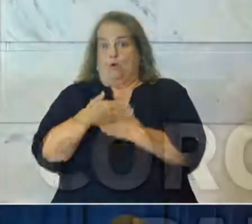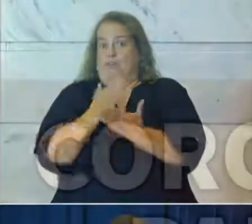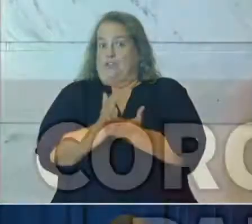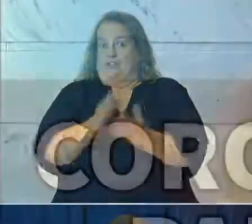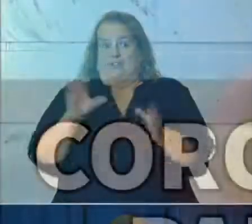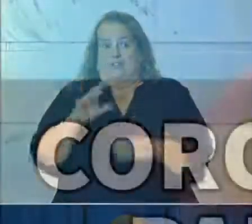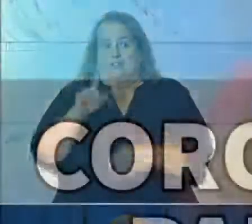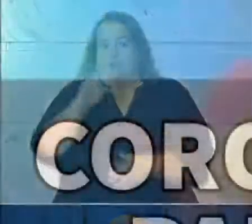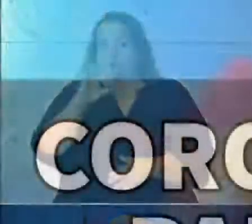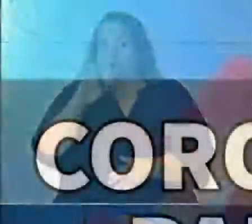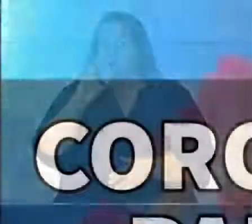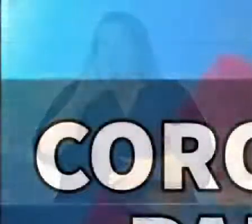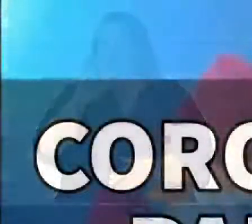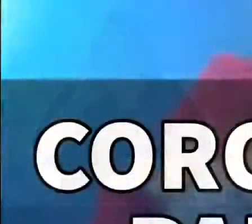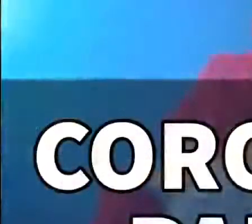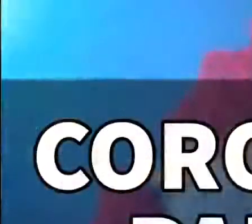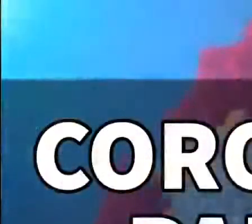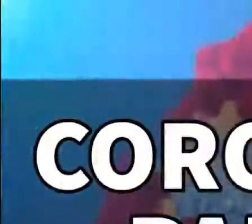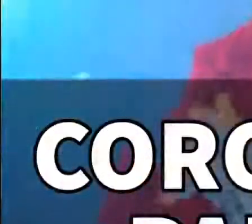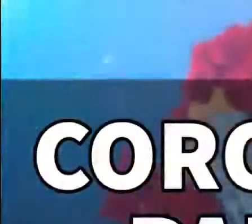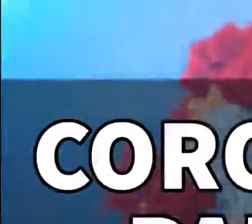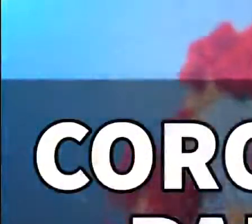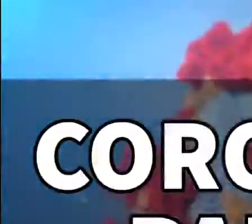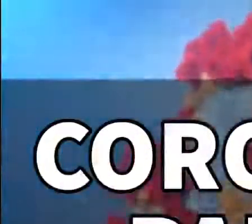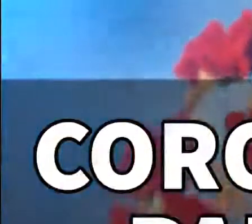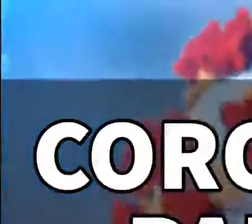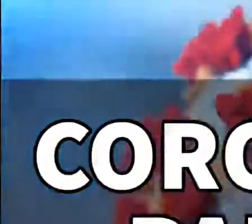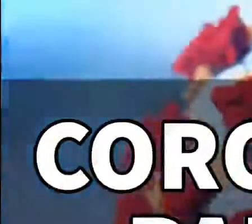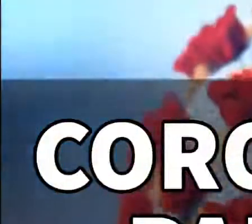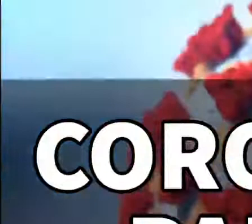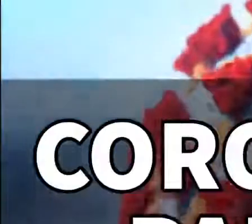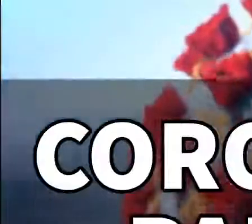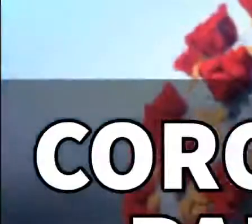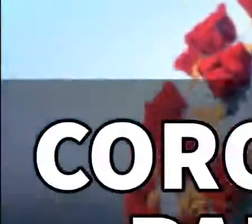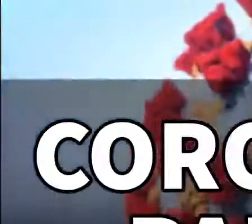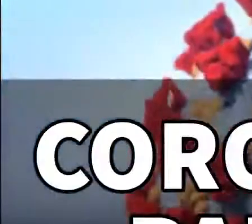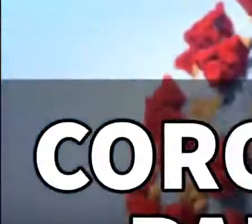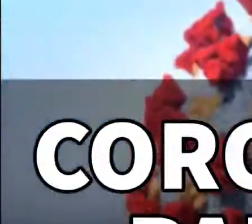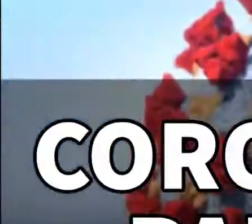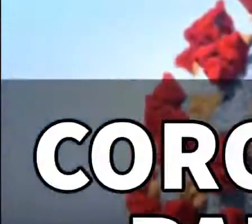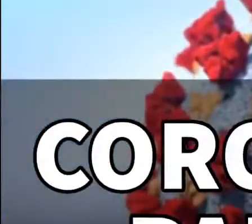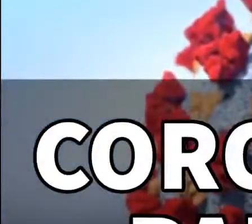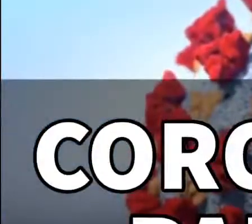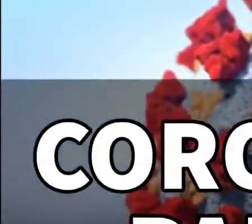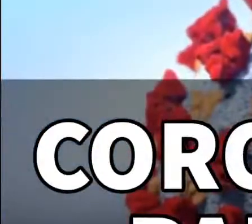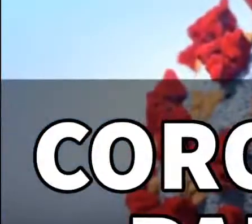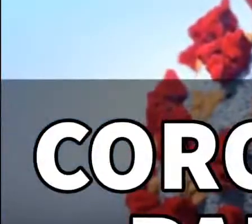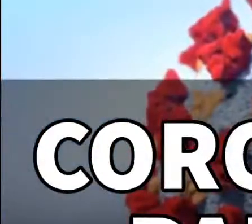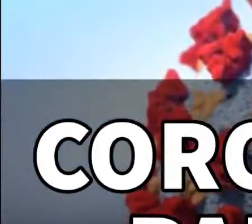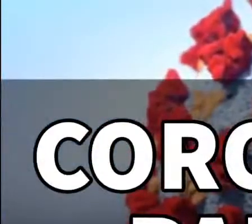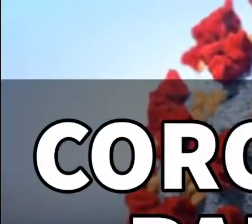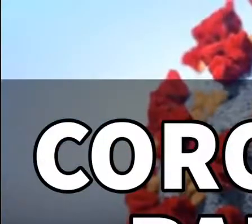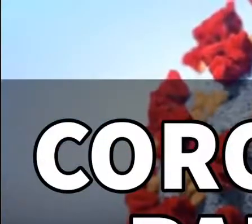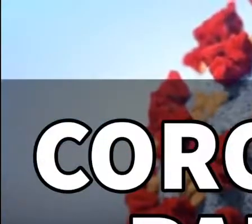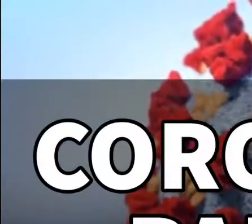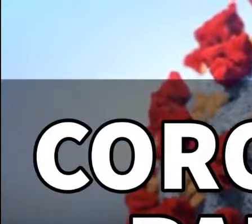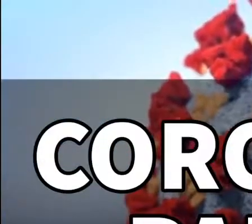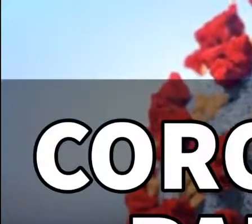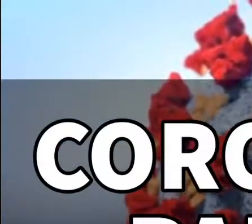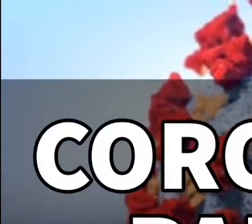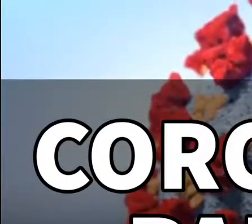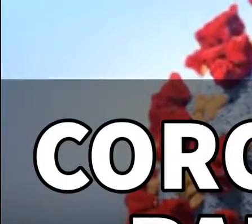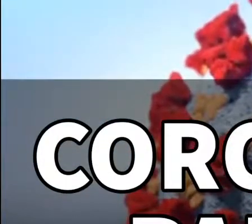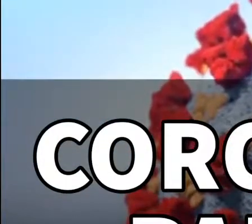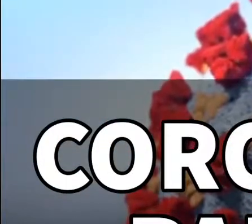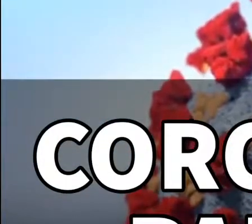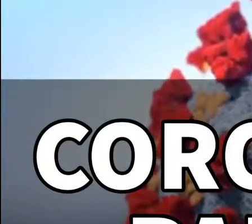better than a $161 million deficit. We are waiting on the general fund. That's the main